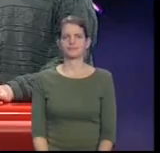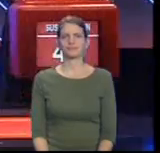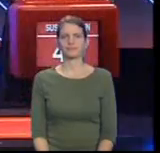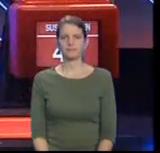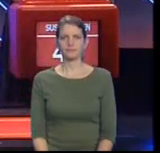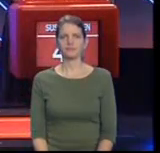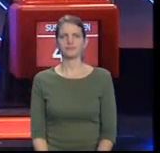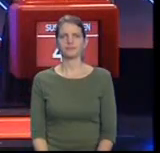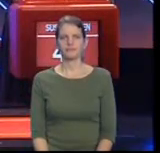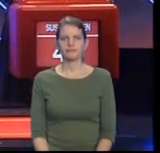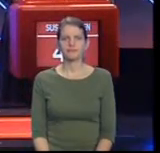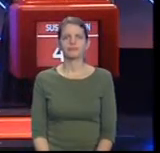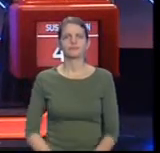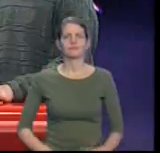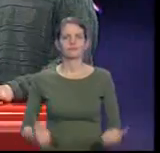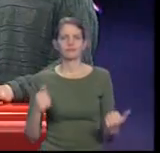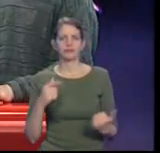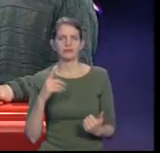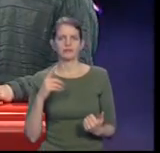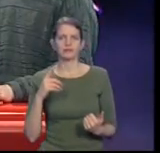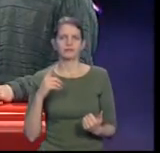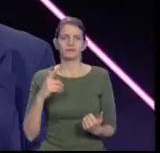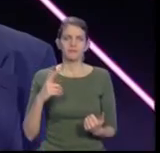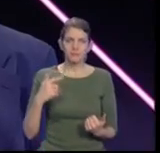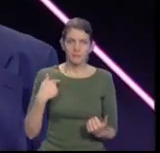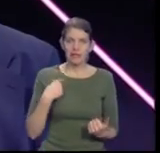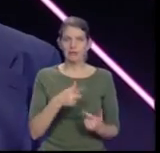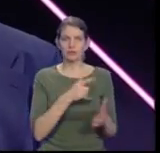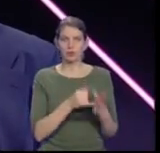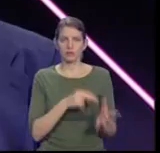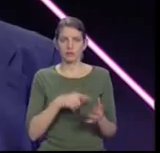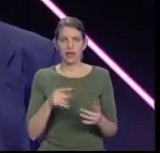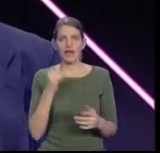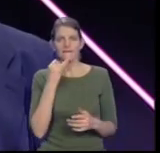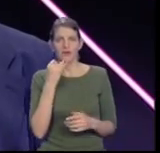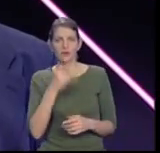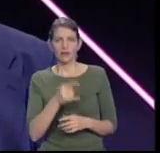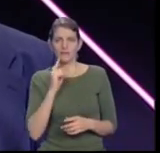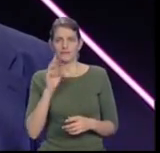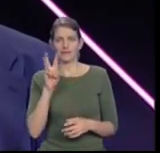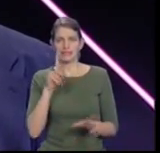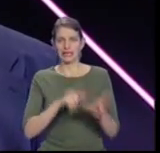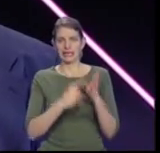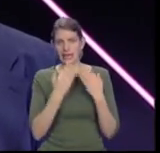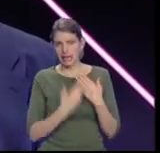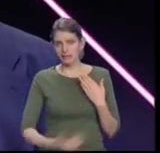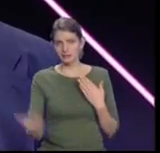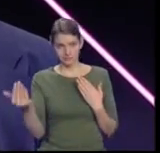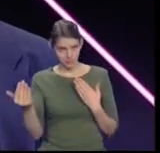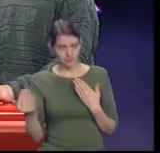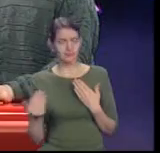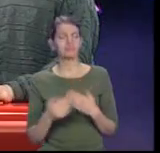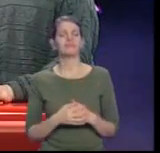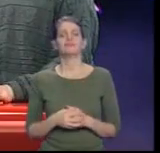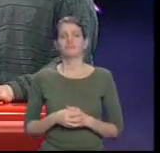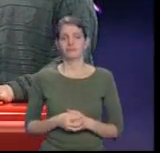Hello, welcome to Susan on Catchphrase. Yes, it's just me and Susan every week for the next 15